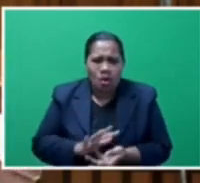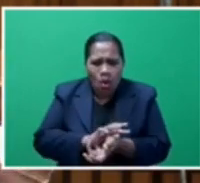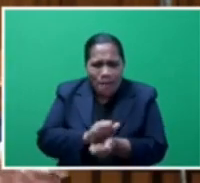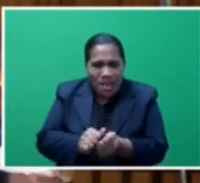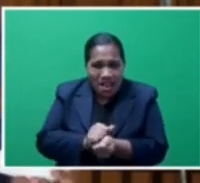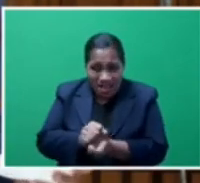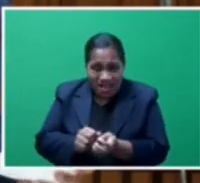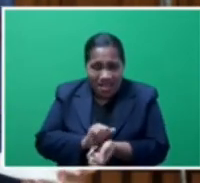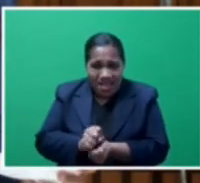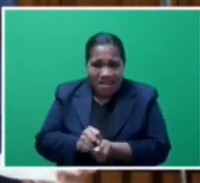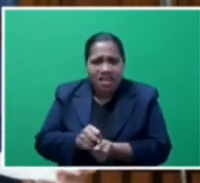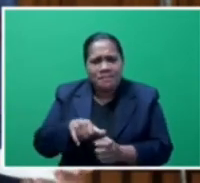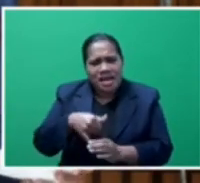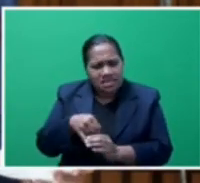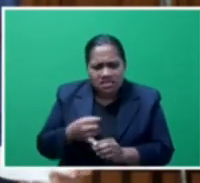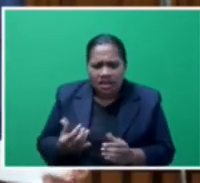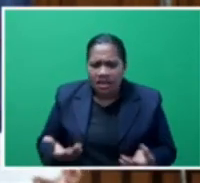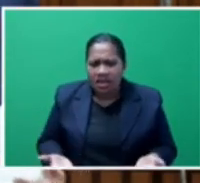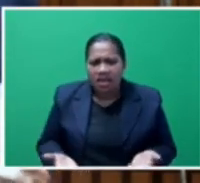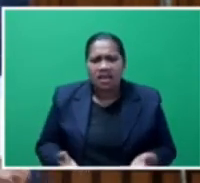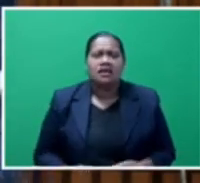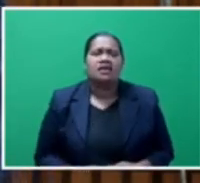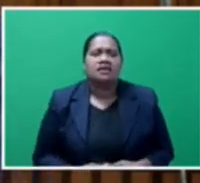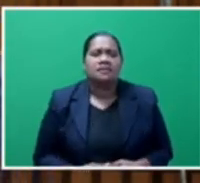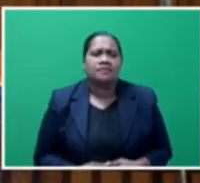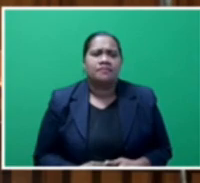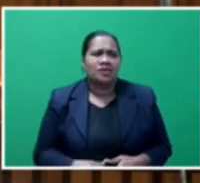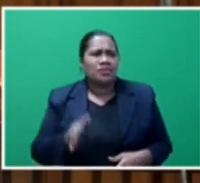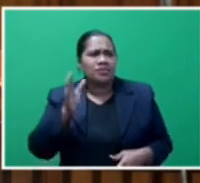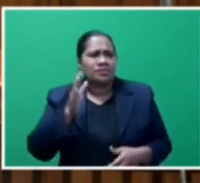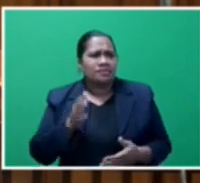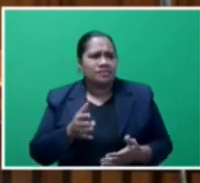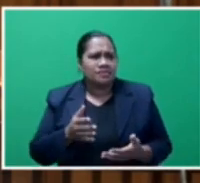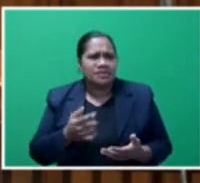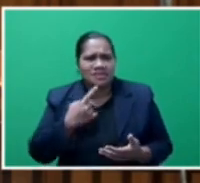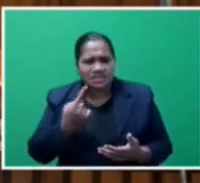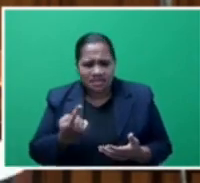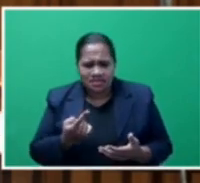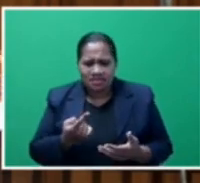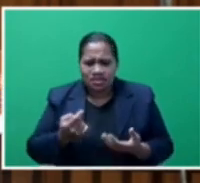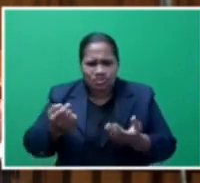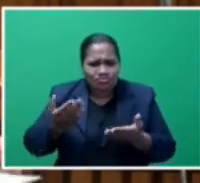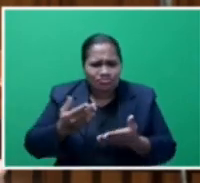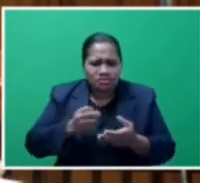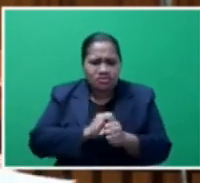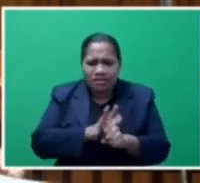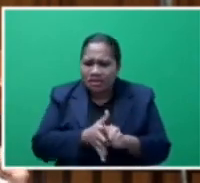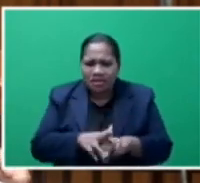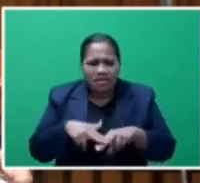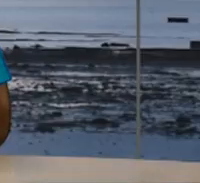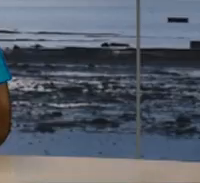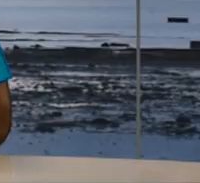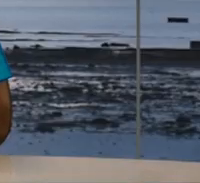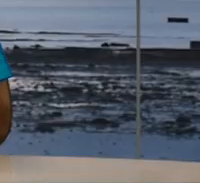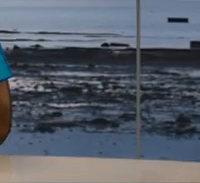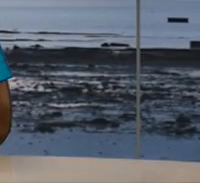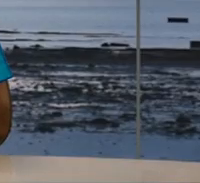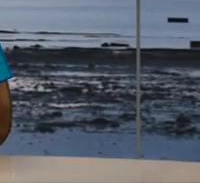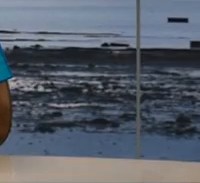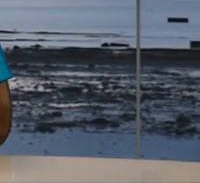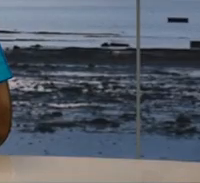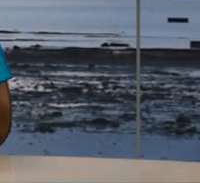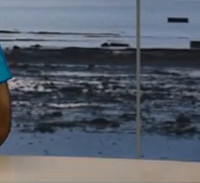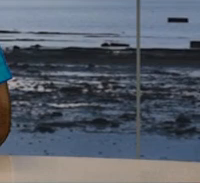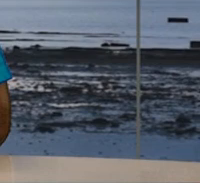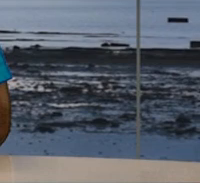that we have brought about the COVID-19 to Fiji. That doesn't inspire confidence. Looking